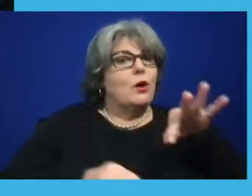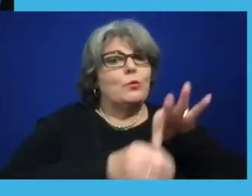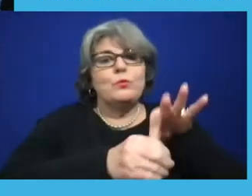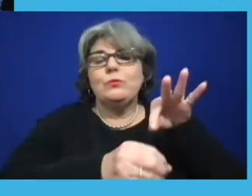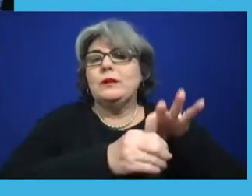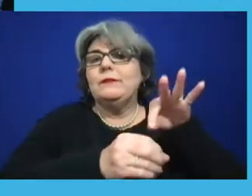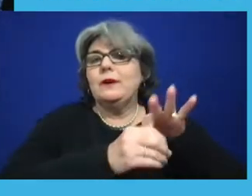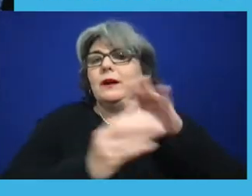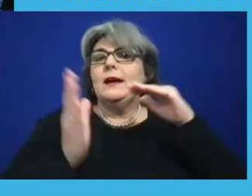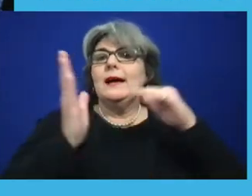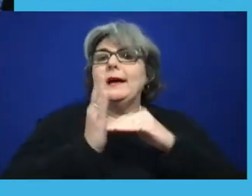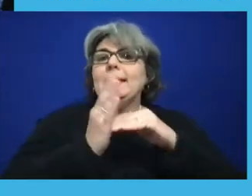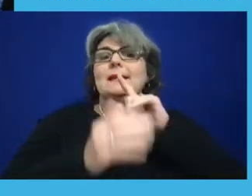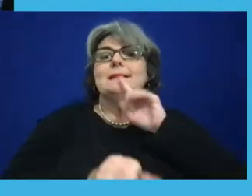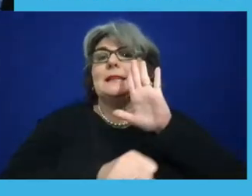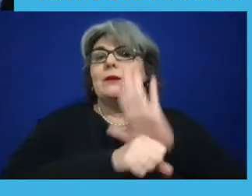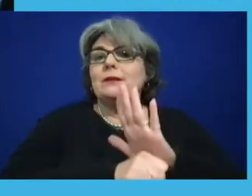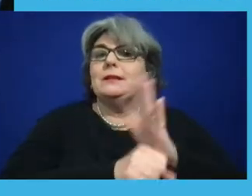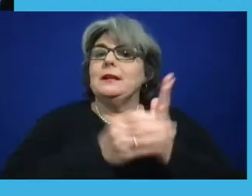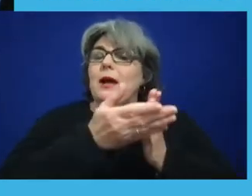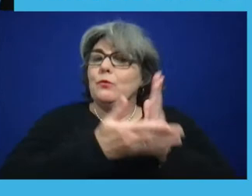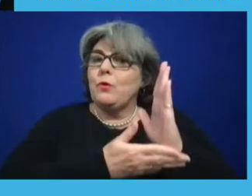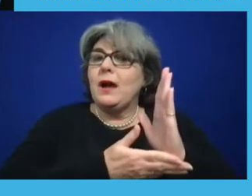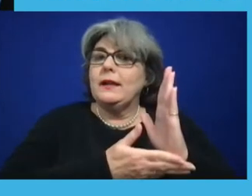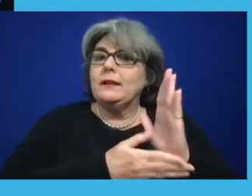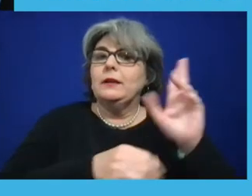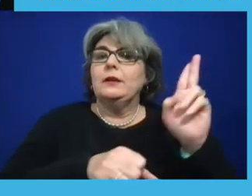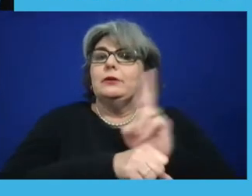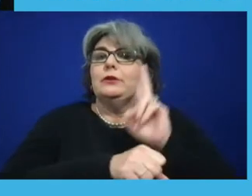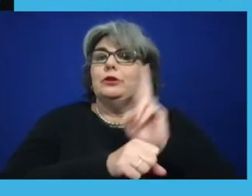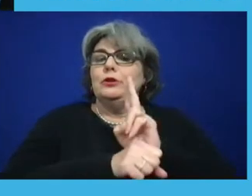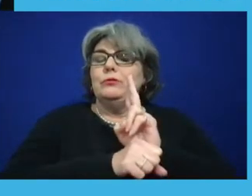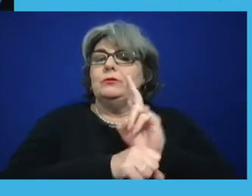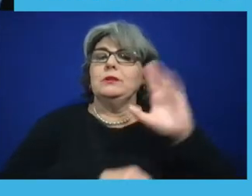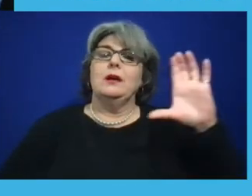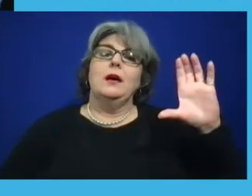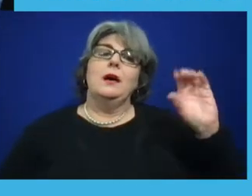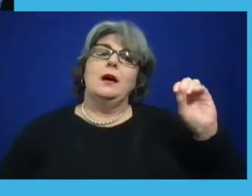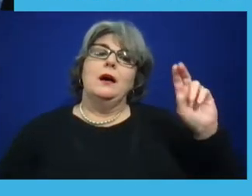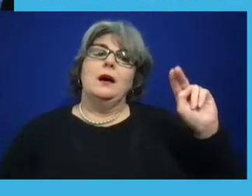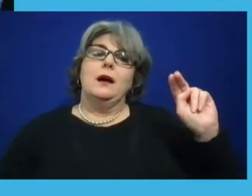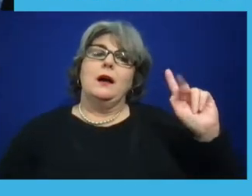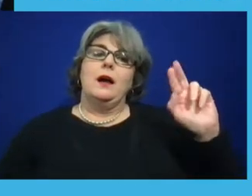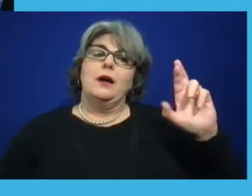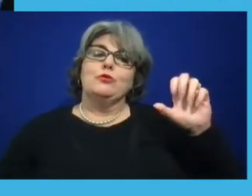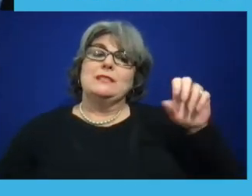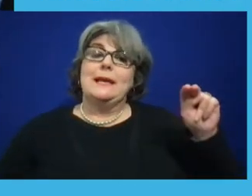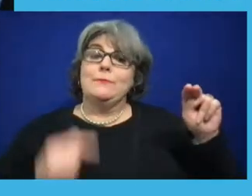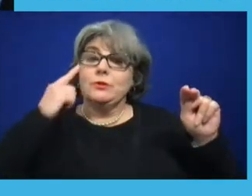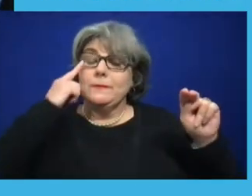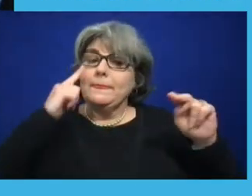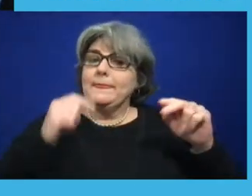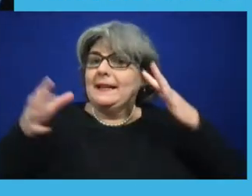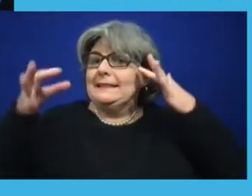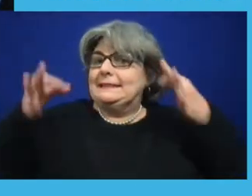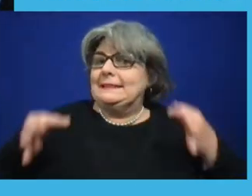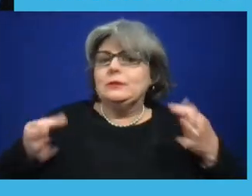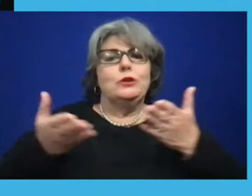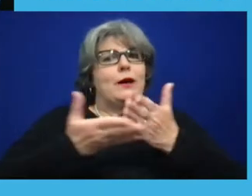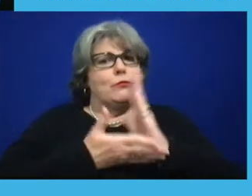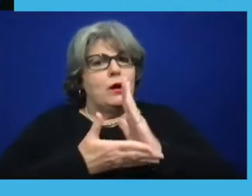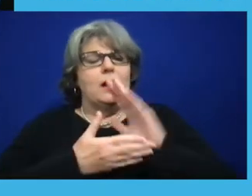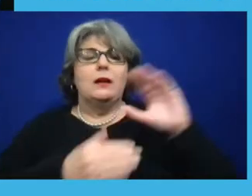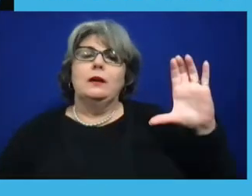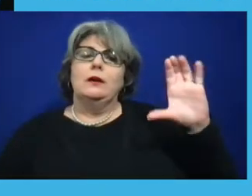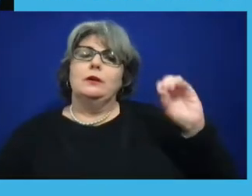Almost every Republican in the House of Representatives has already voted against guaranteeing a right to use contraception.